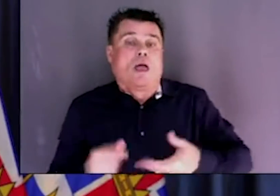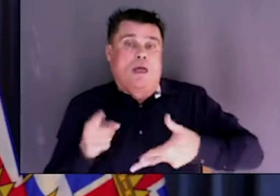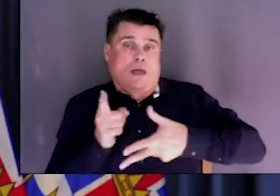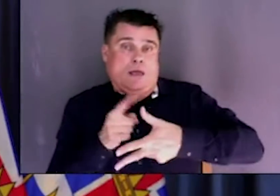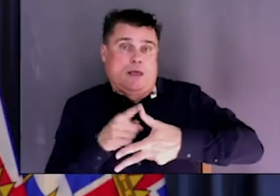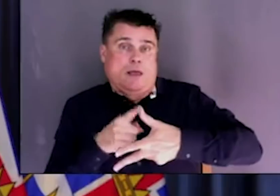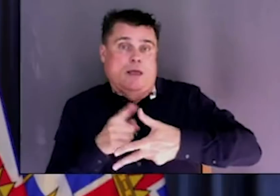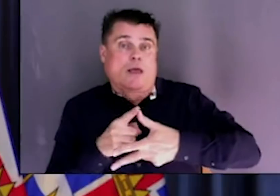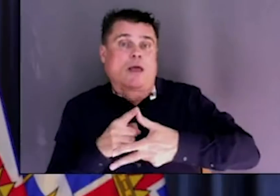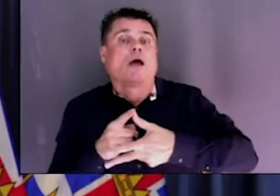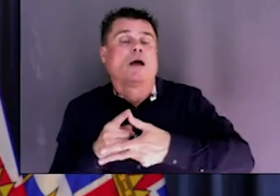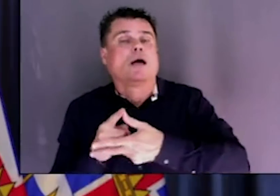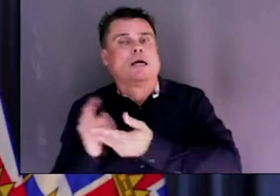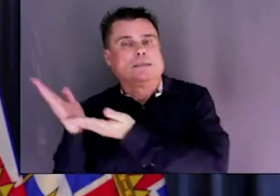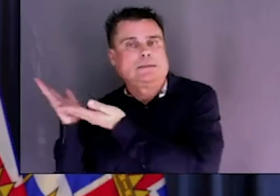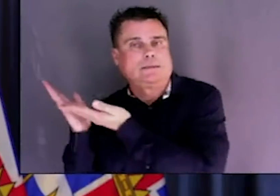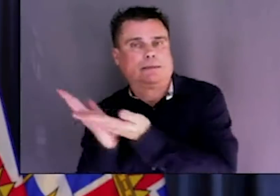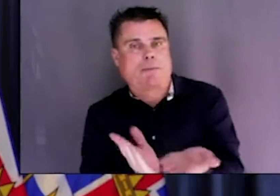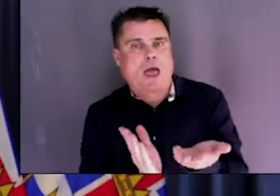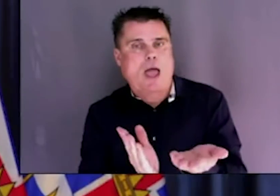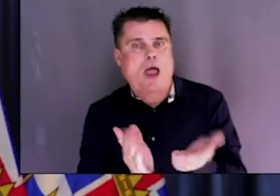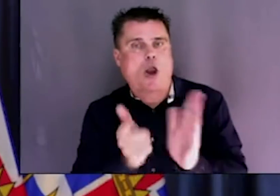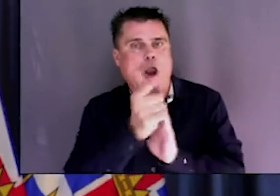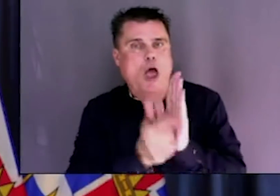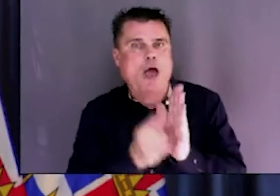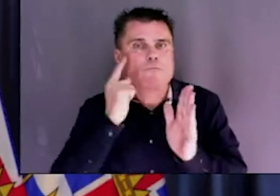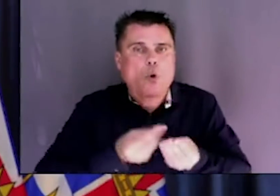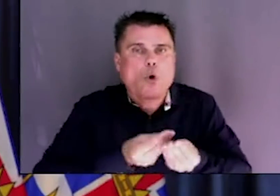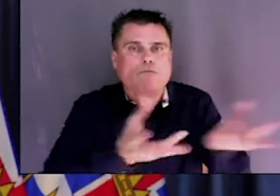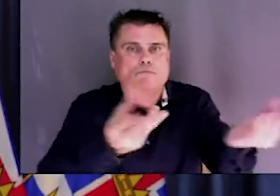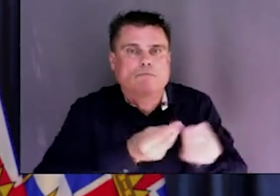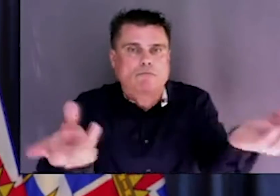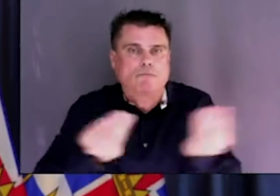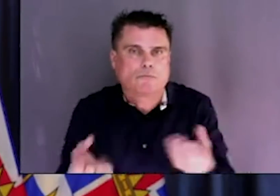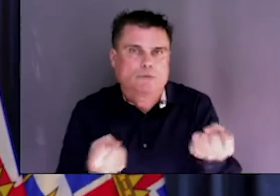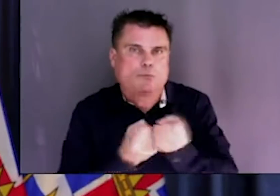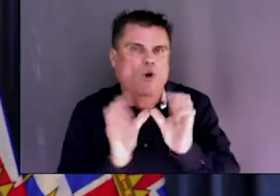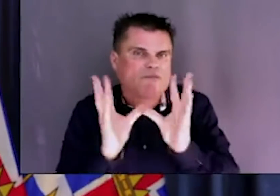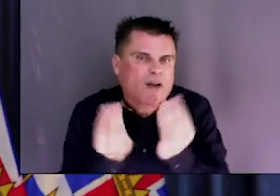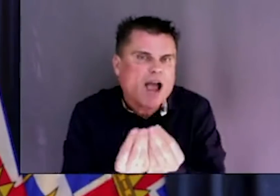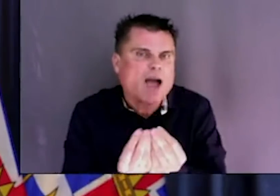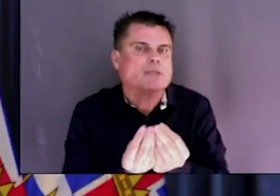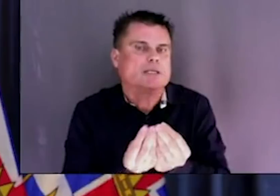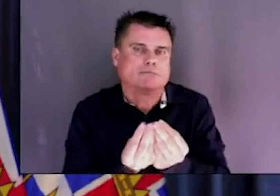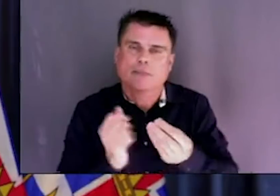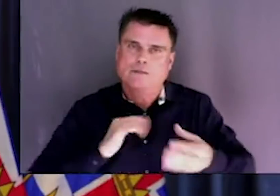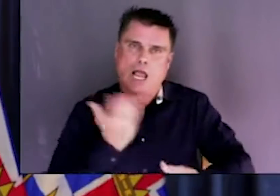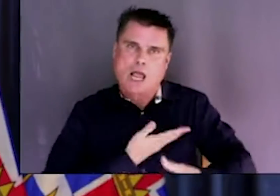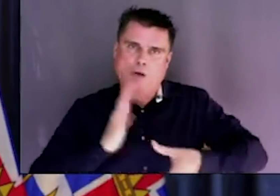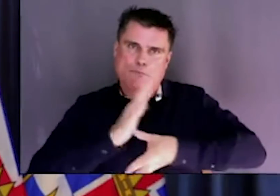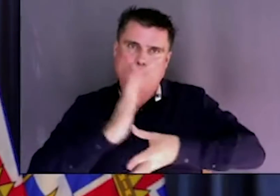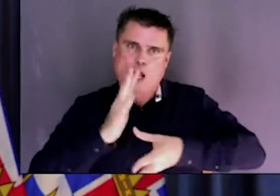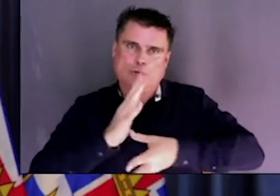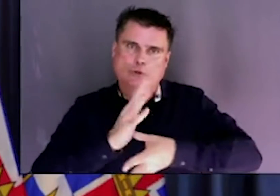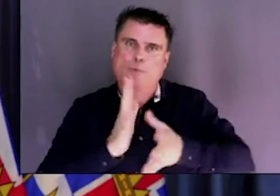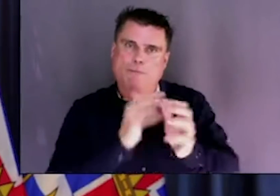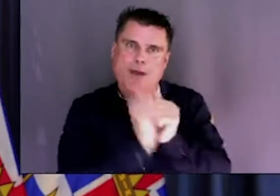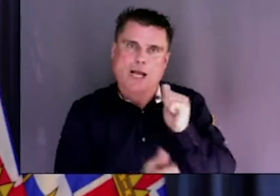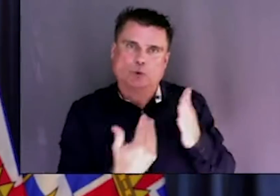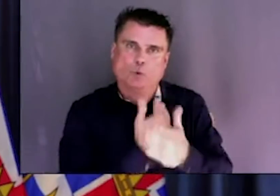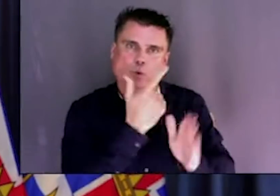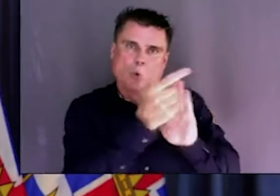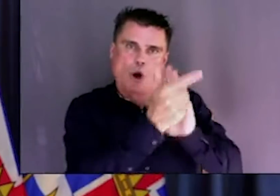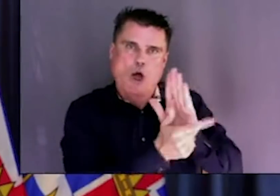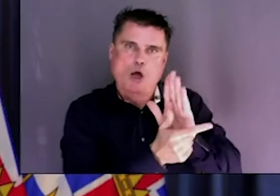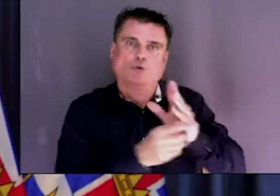going to make sure that if there's anything we need to do with respect to miscellaneous amendments or other legislation that needs to come forward, that's being worked